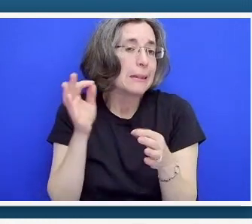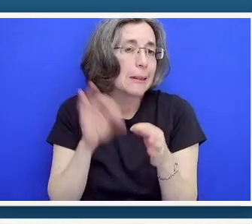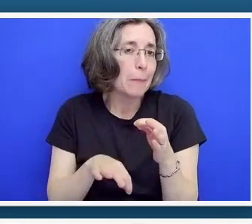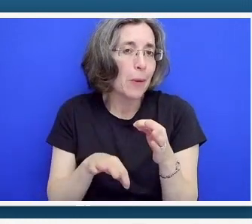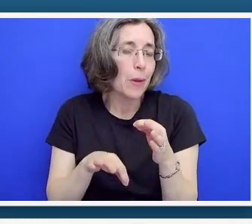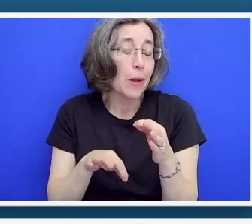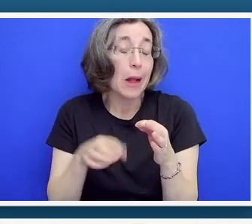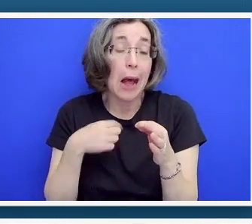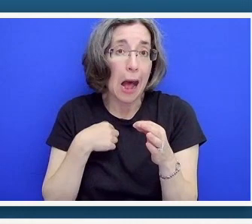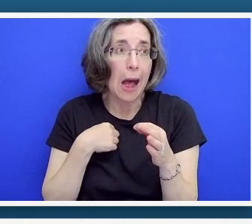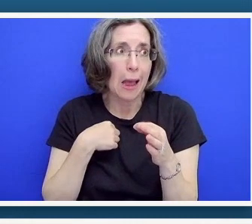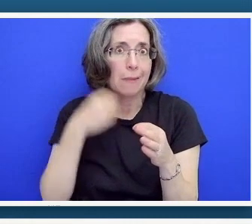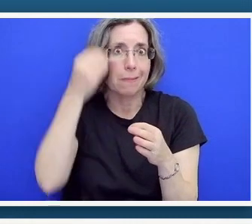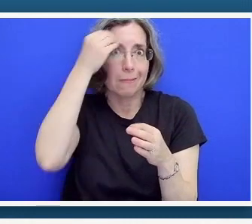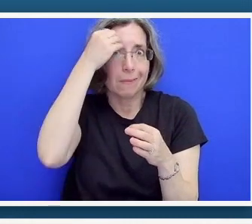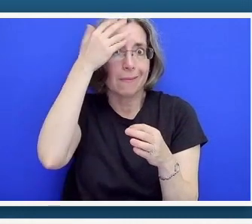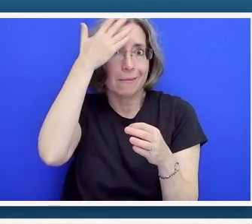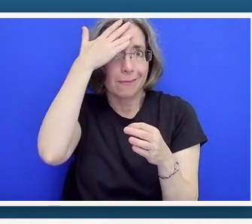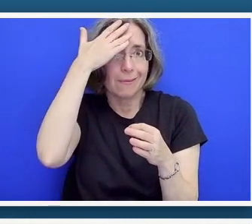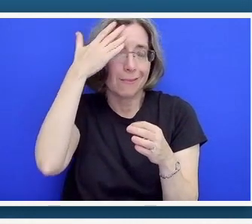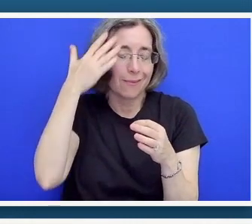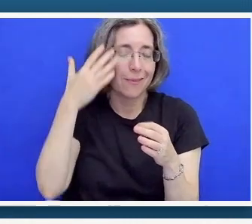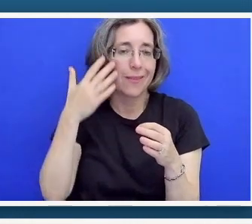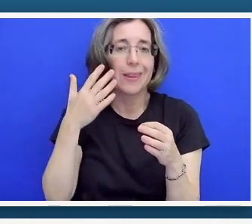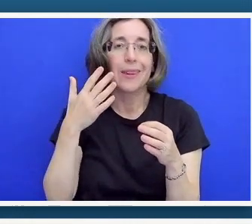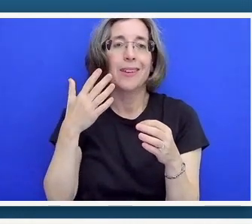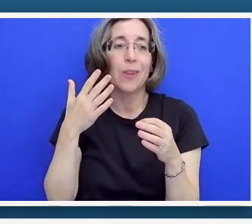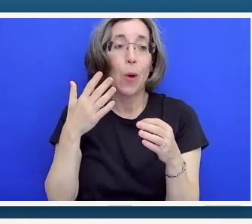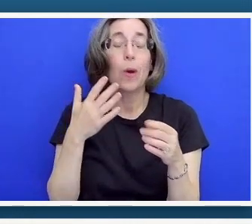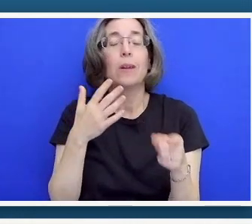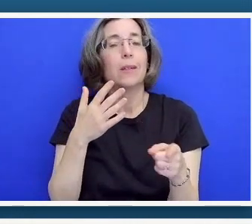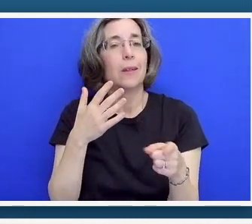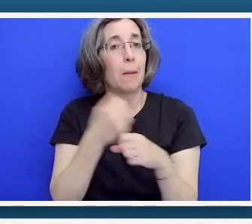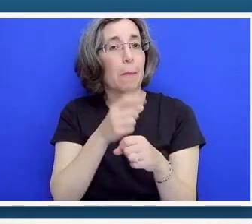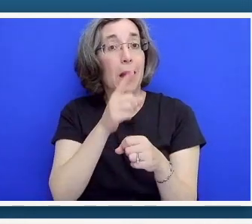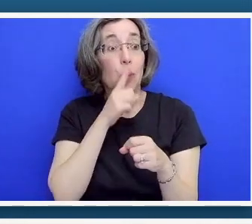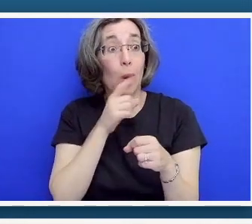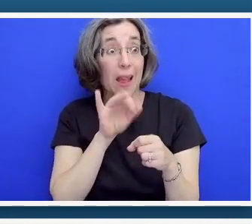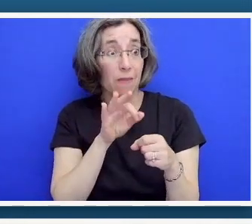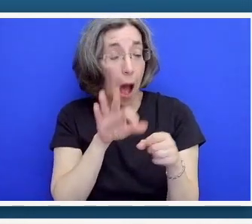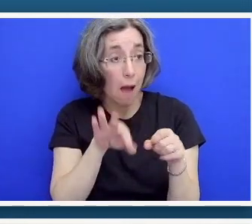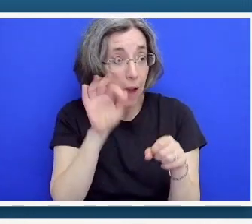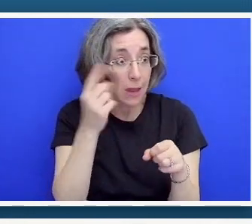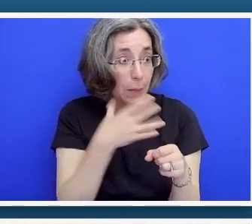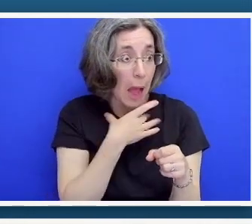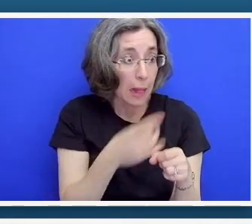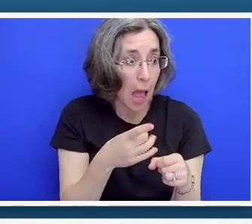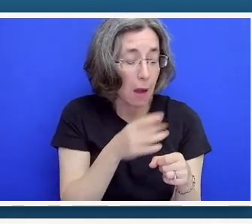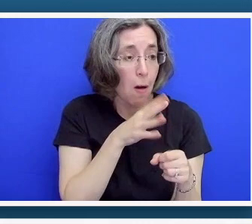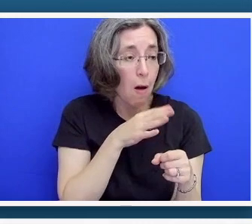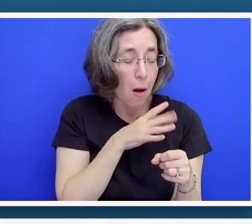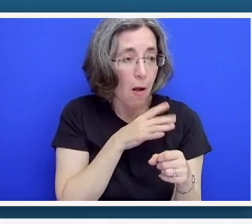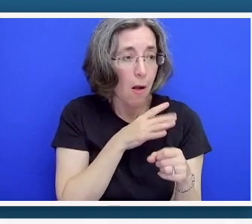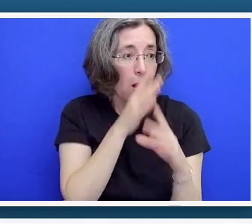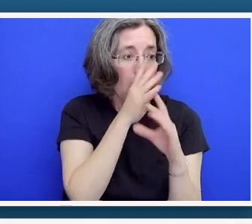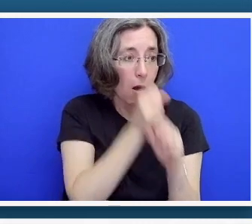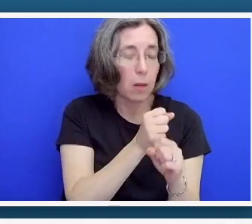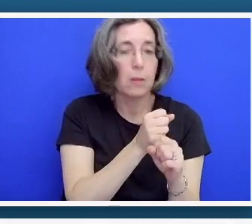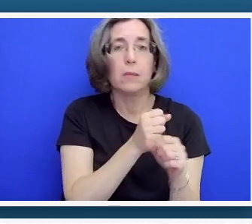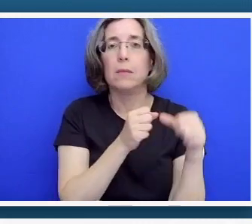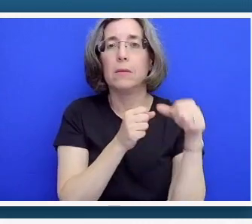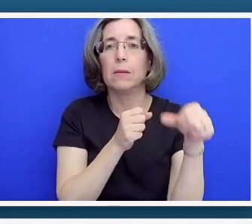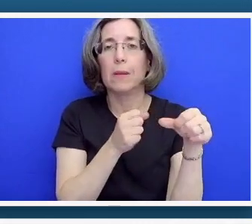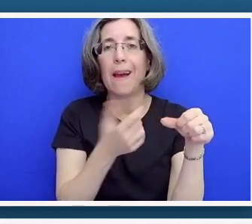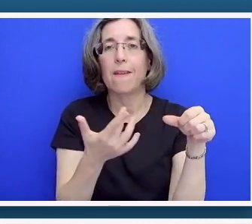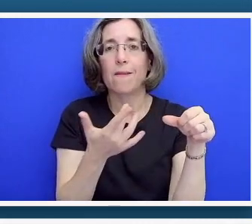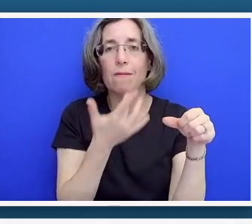default is favorite the things that you really like. Collections and resources within collections. I wasted a lot of